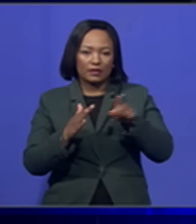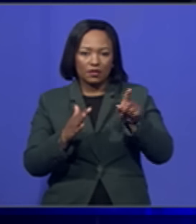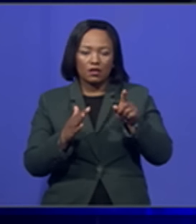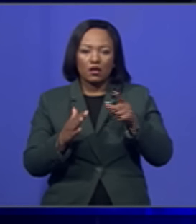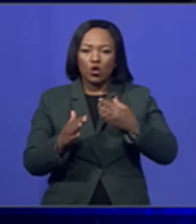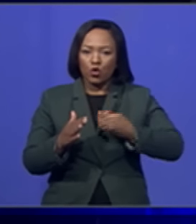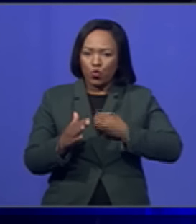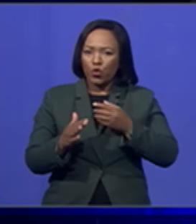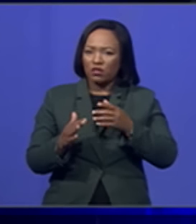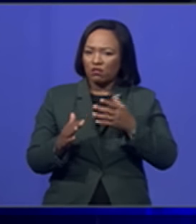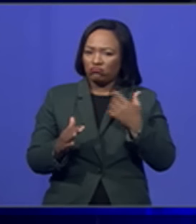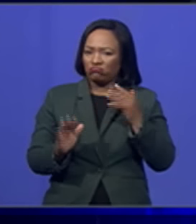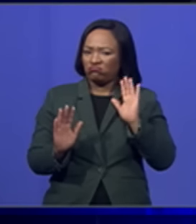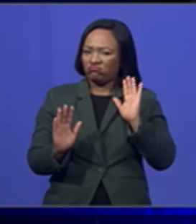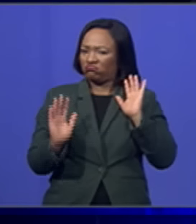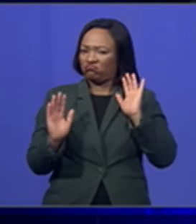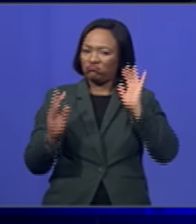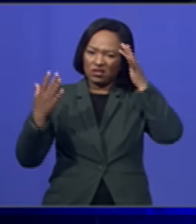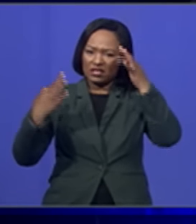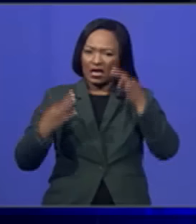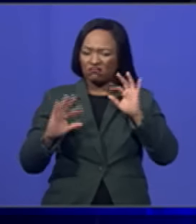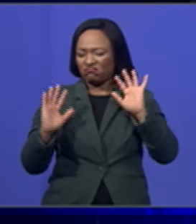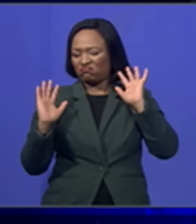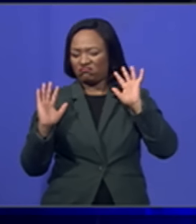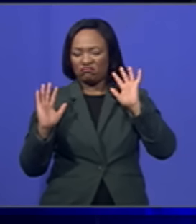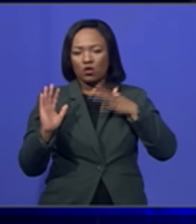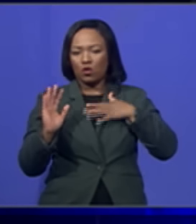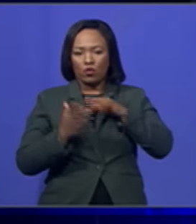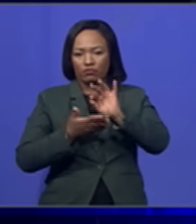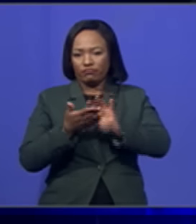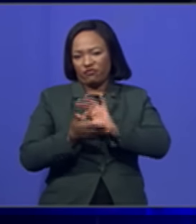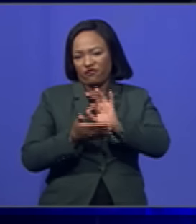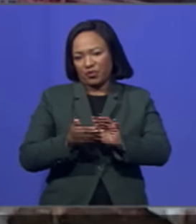nkileng qeto ya ho se lo ingodisetsa dikgetho tse tlang.